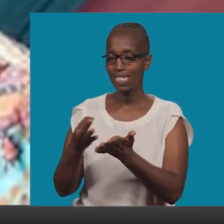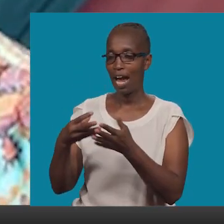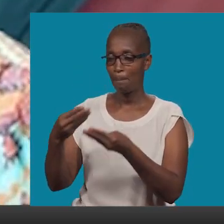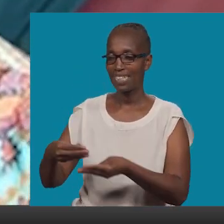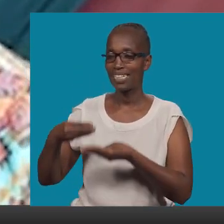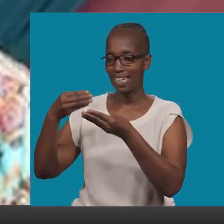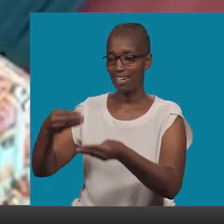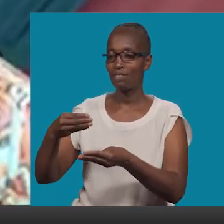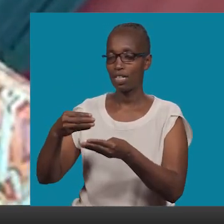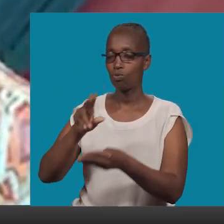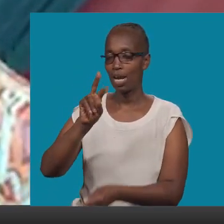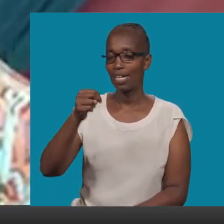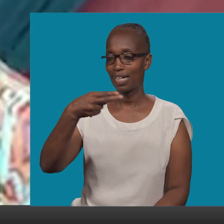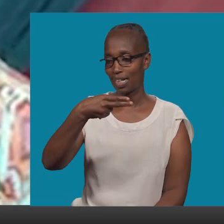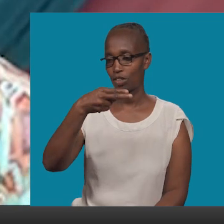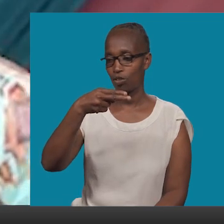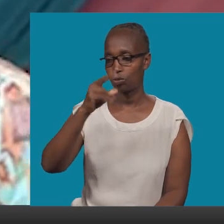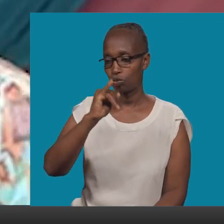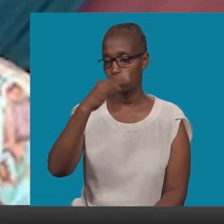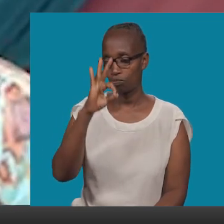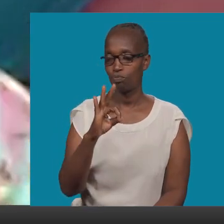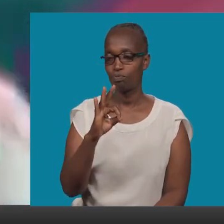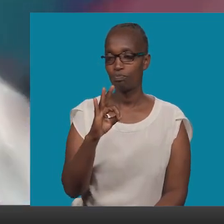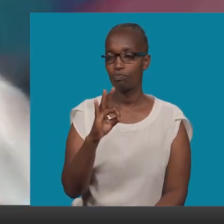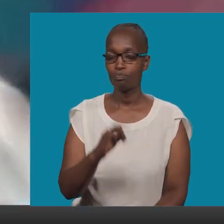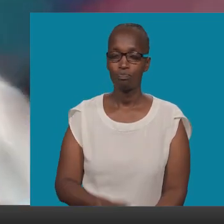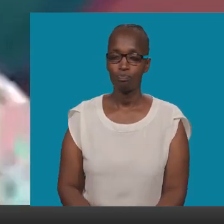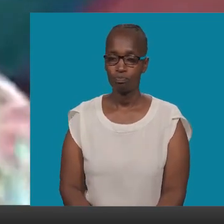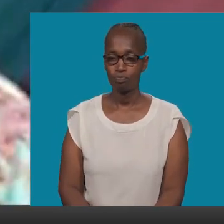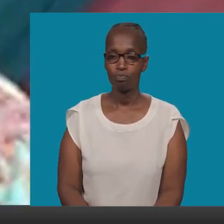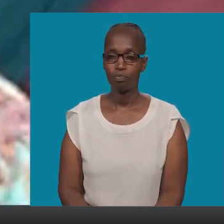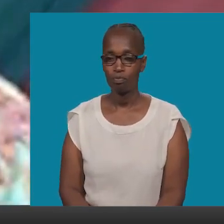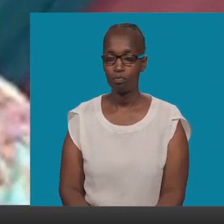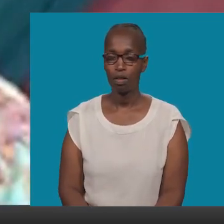that funds have now been disbursed to NHIF.